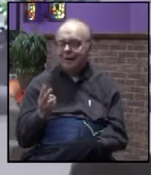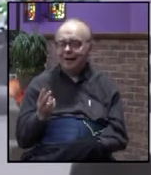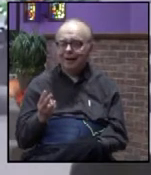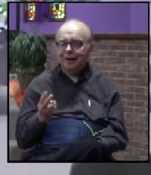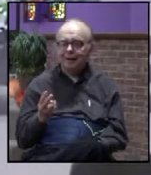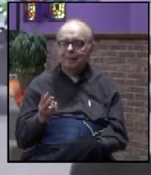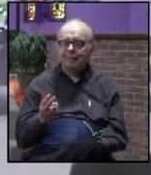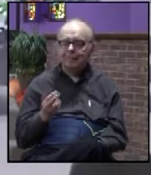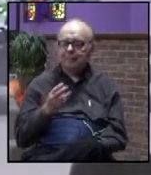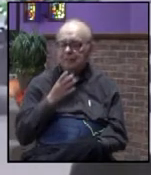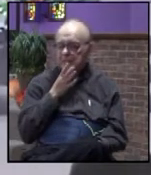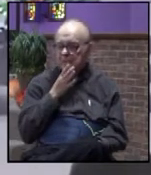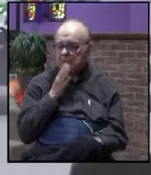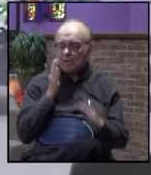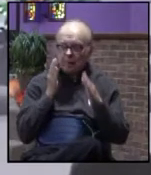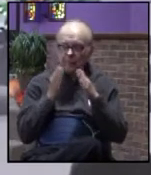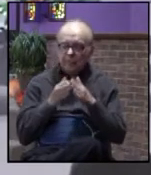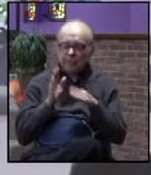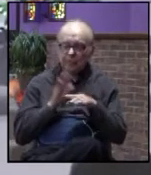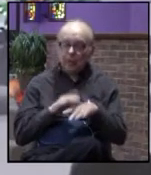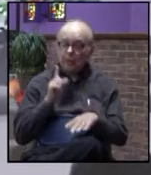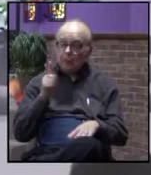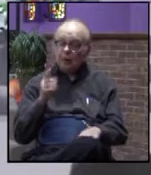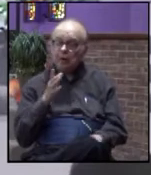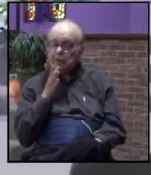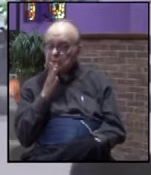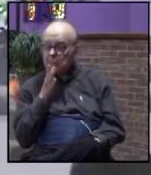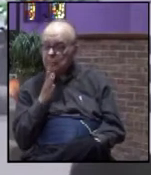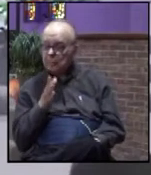When they see a girl, they focus on the one girl.